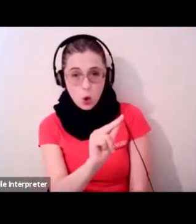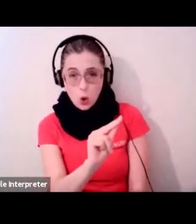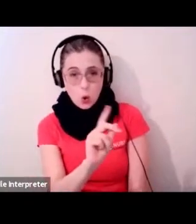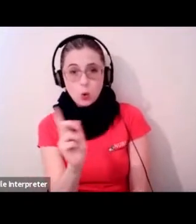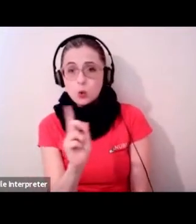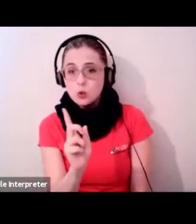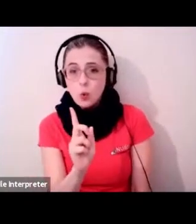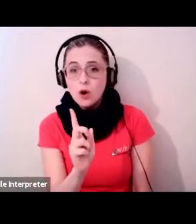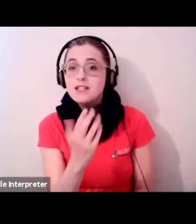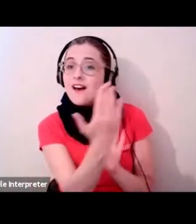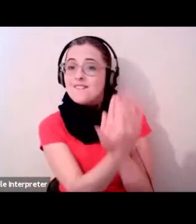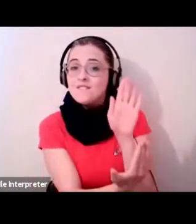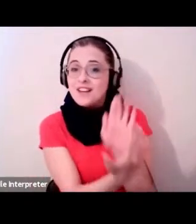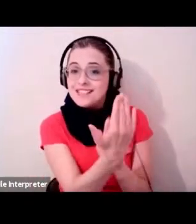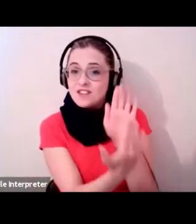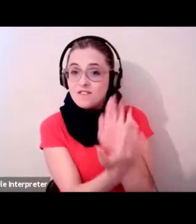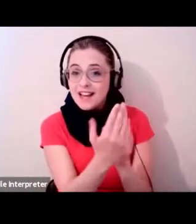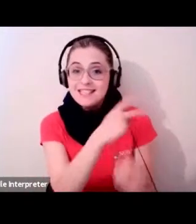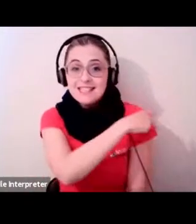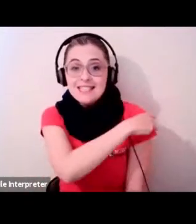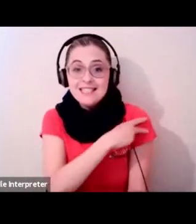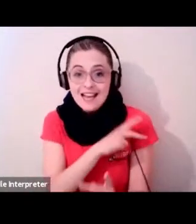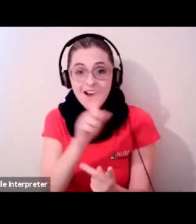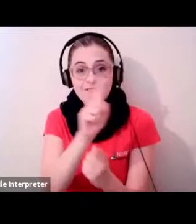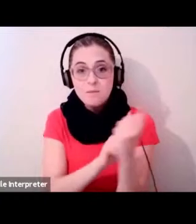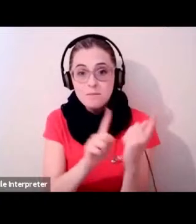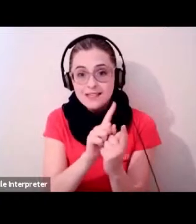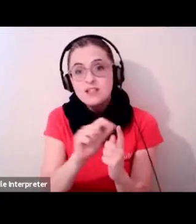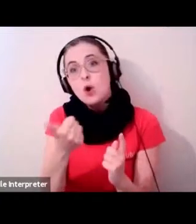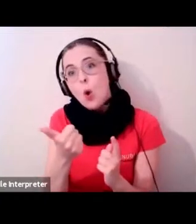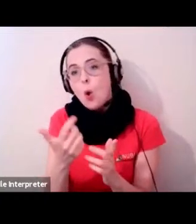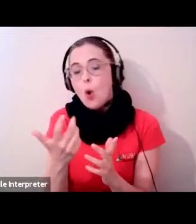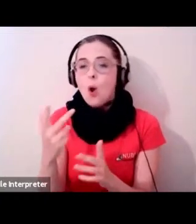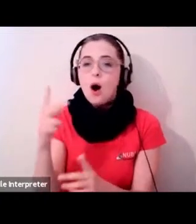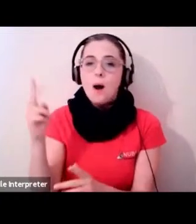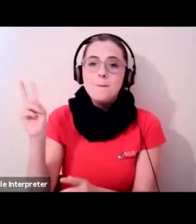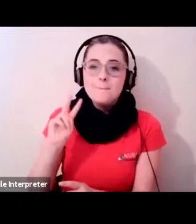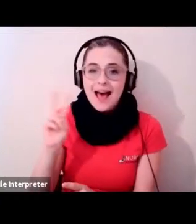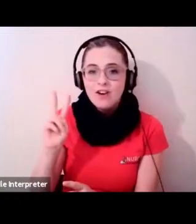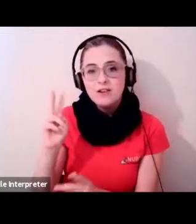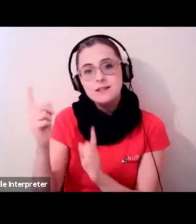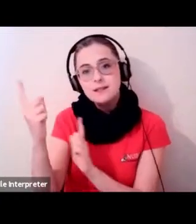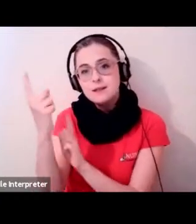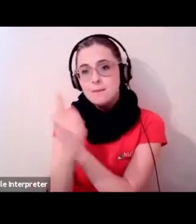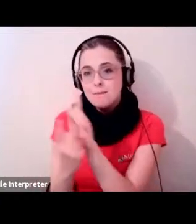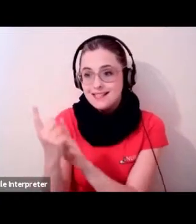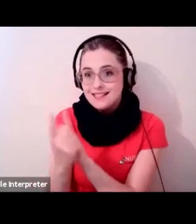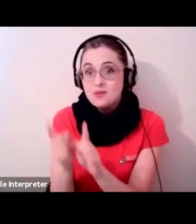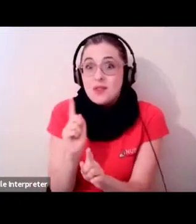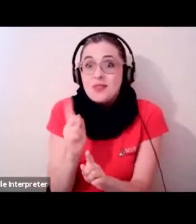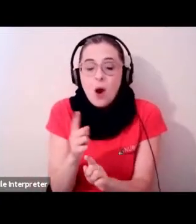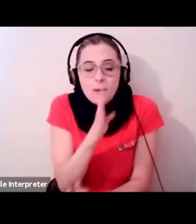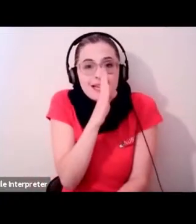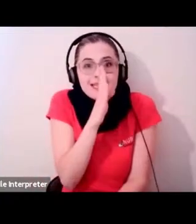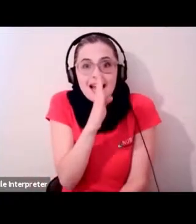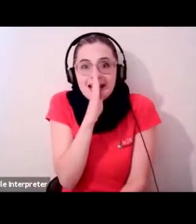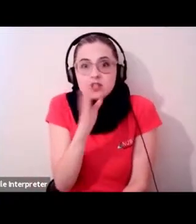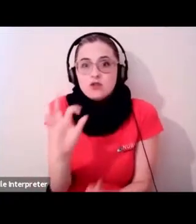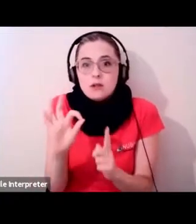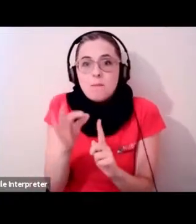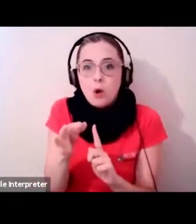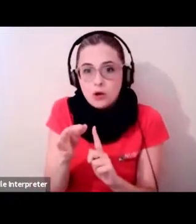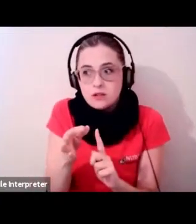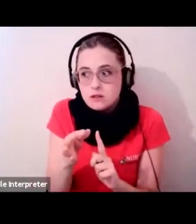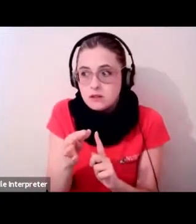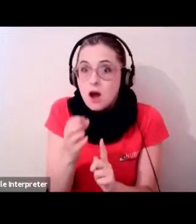and in-person parents meetings, because those will be the most dangerous point in your working life of